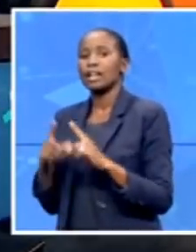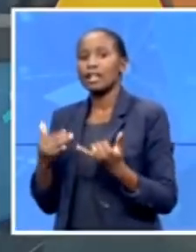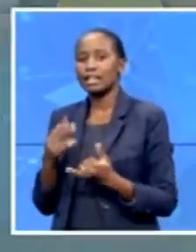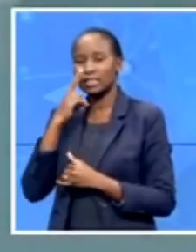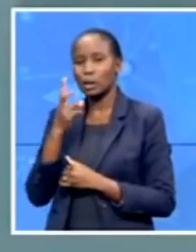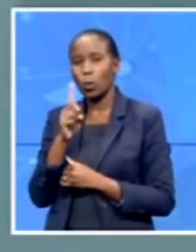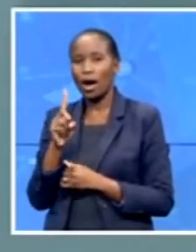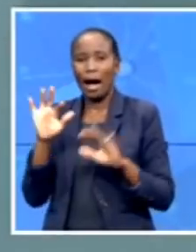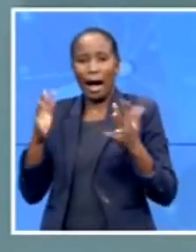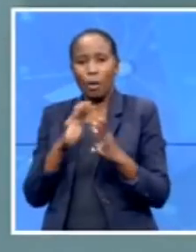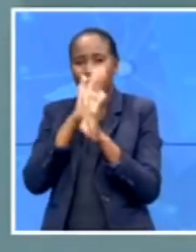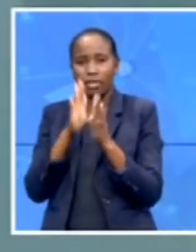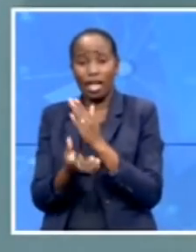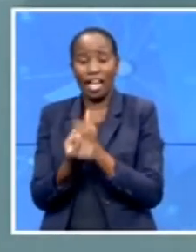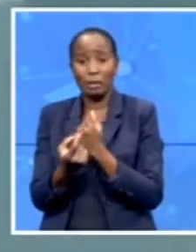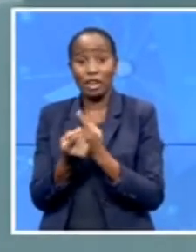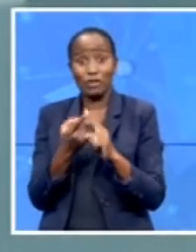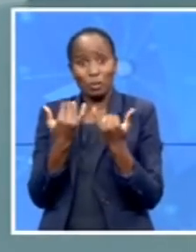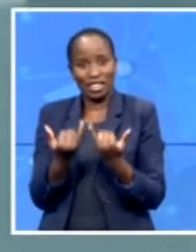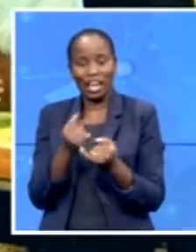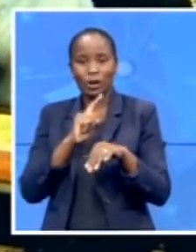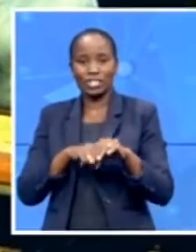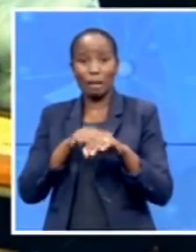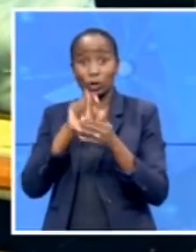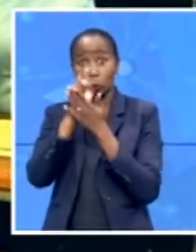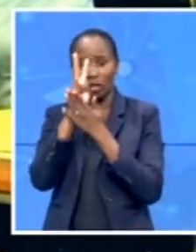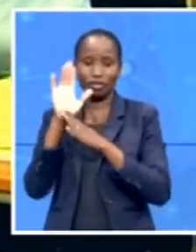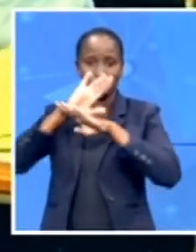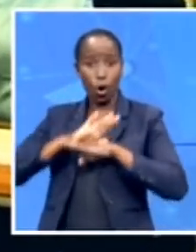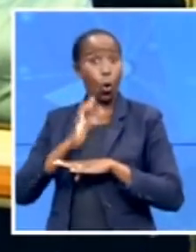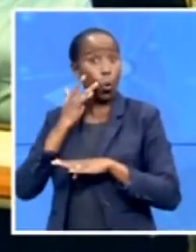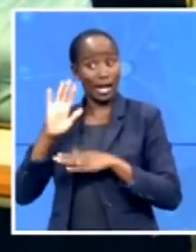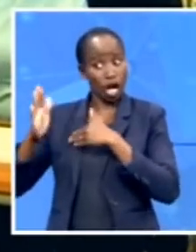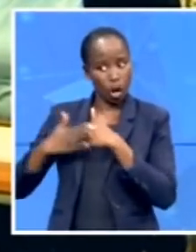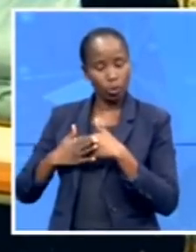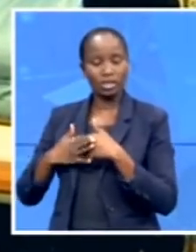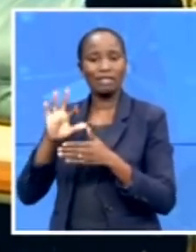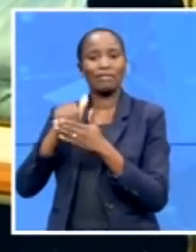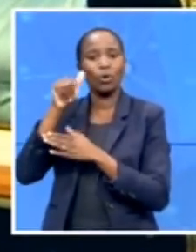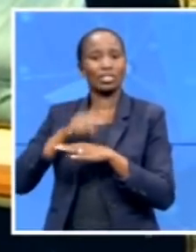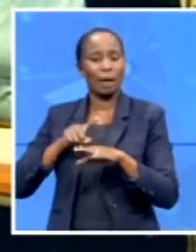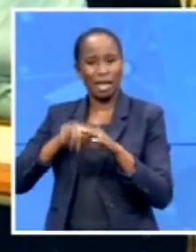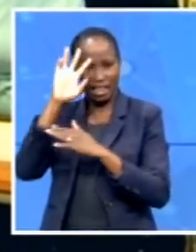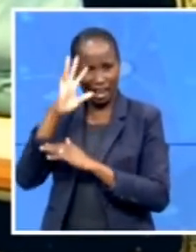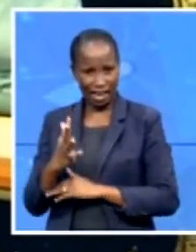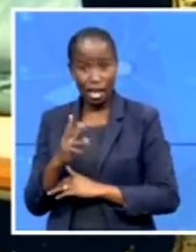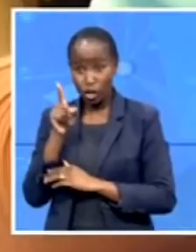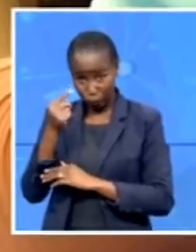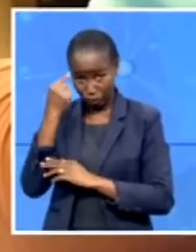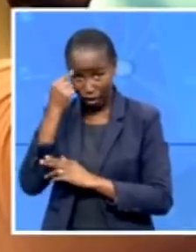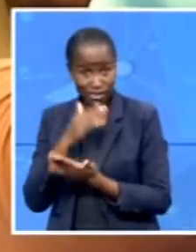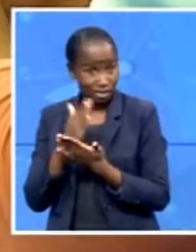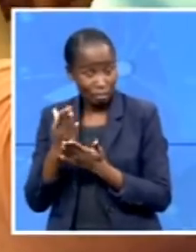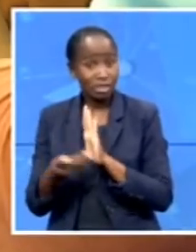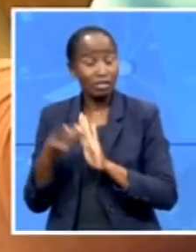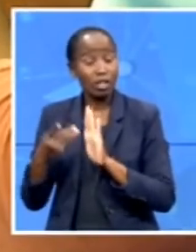or essentially when the polls do close at 9 p.m., but do you think some of the developments that we are seeing, some of the concerns that are coming out